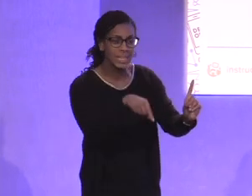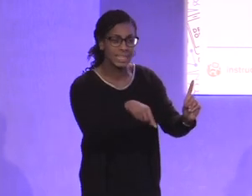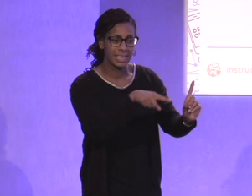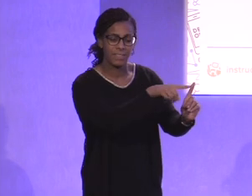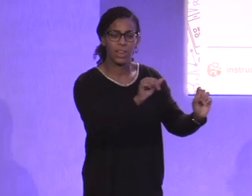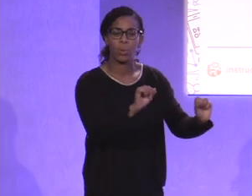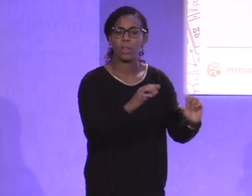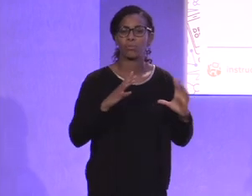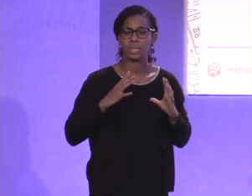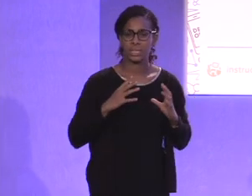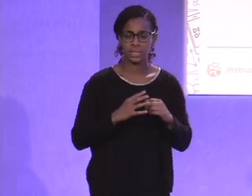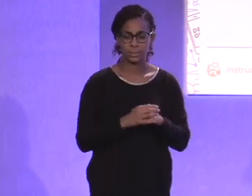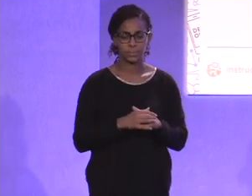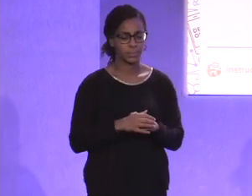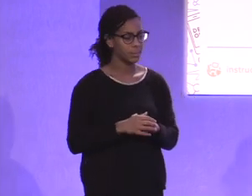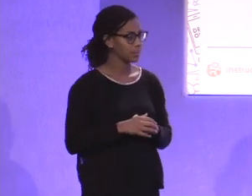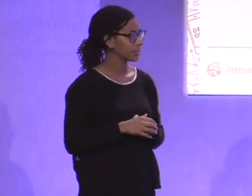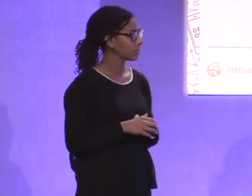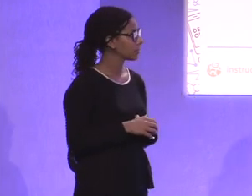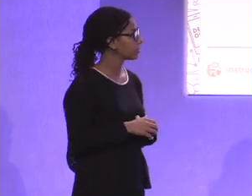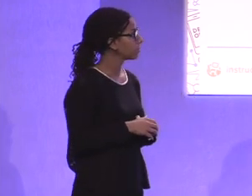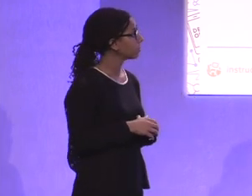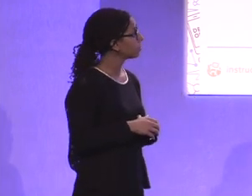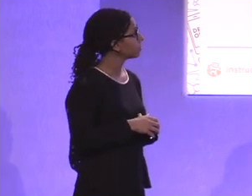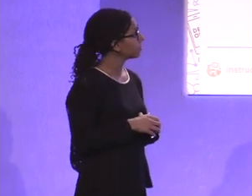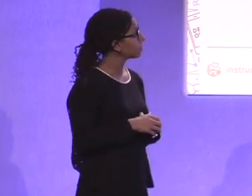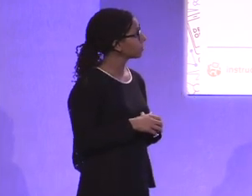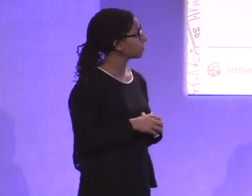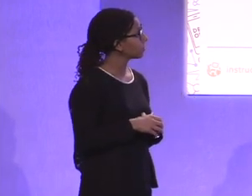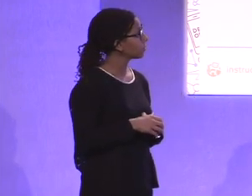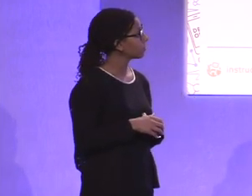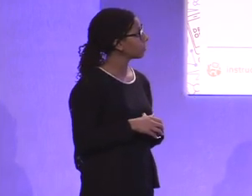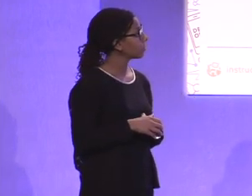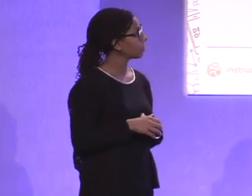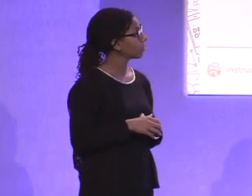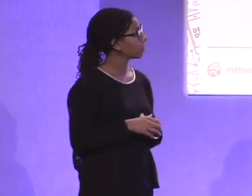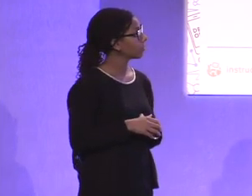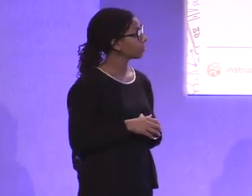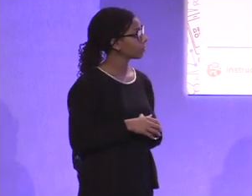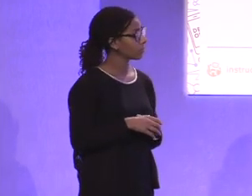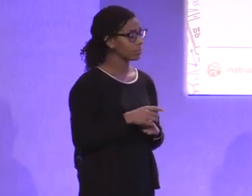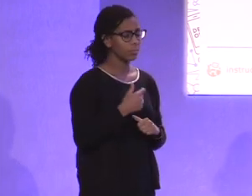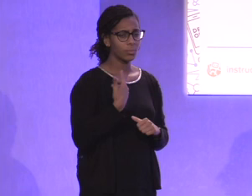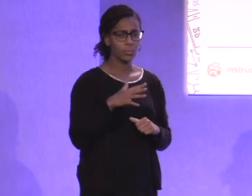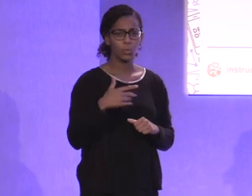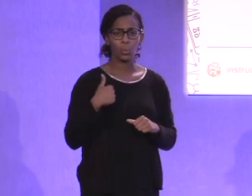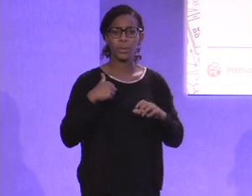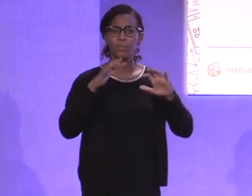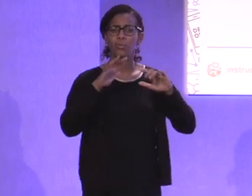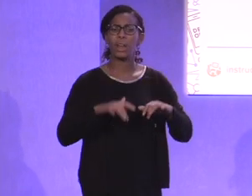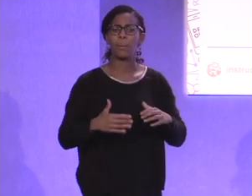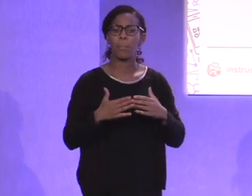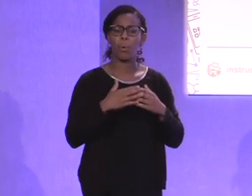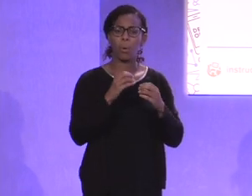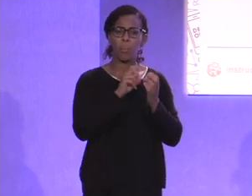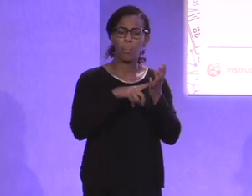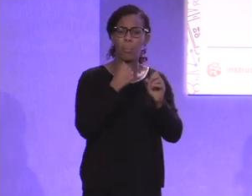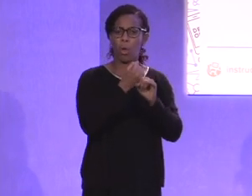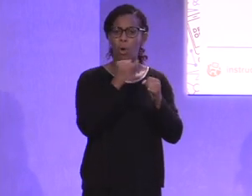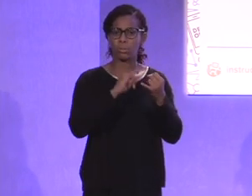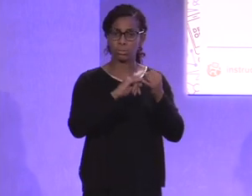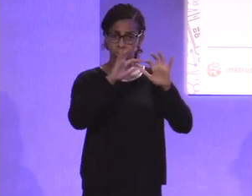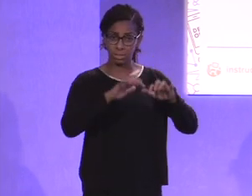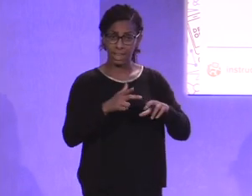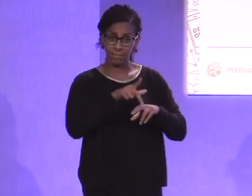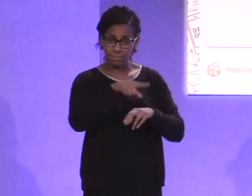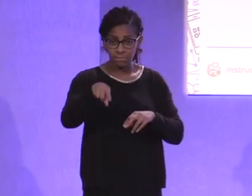Okie dokie, so we've written a couple of blogs. We go into more detail there. Might be helpful